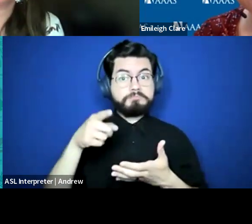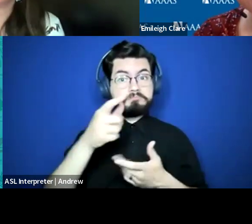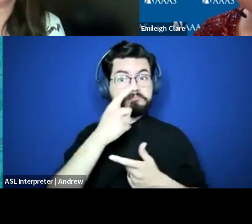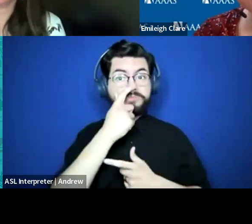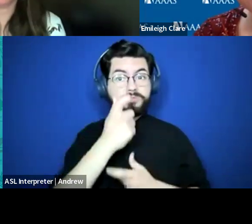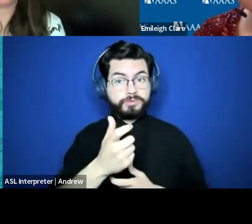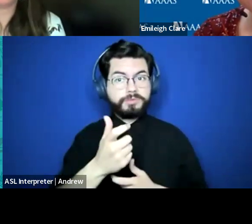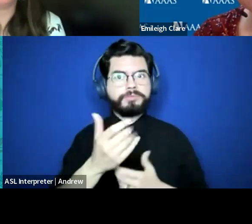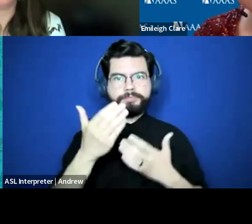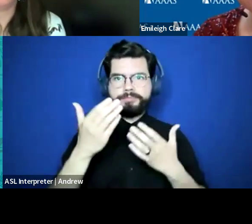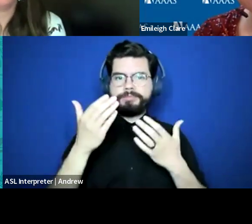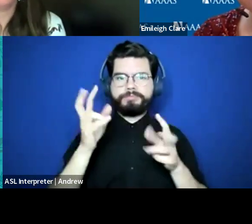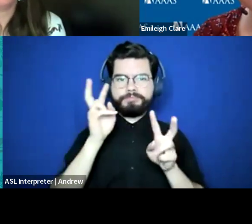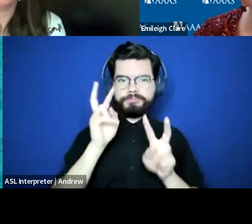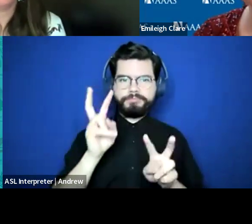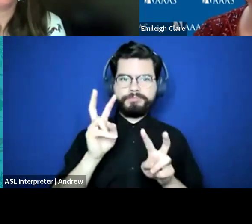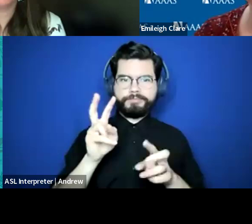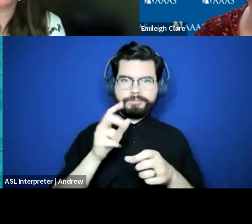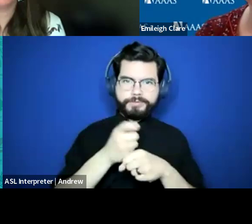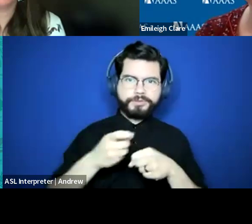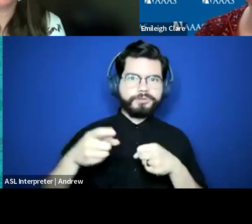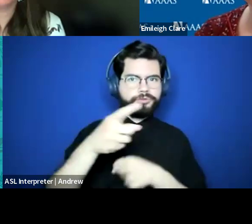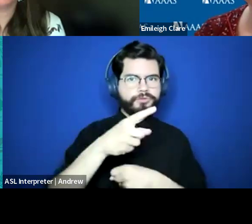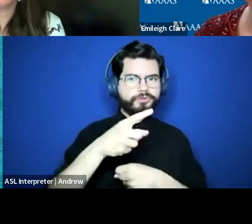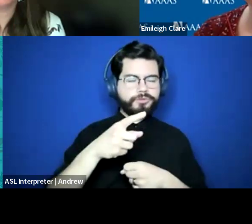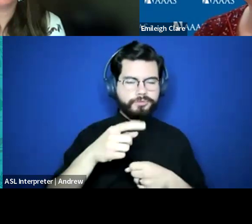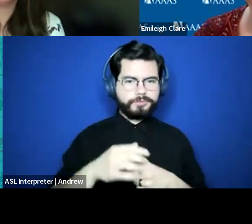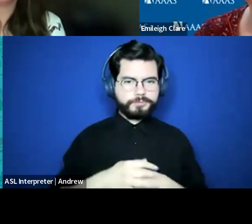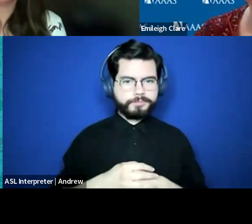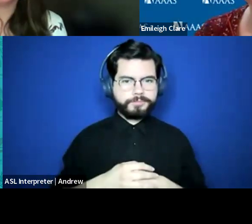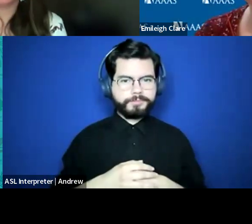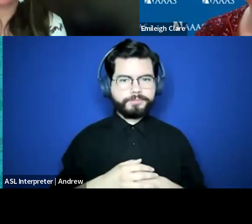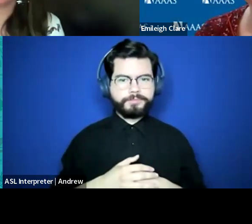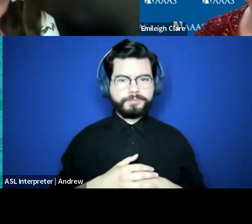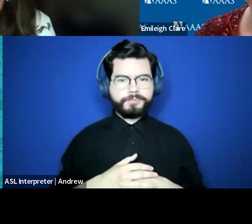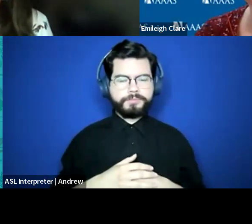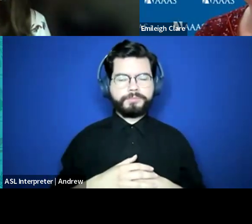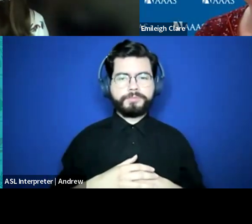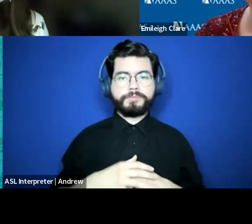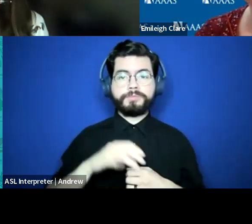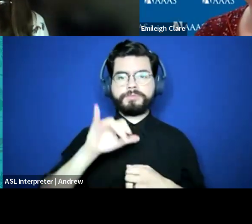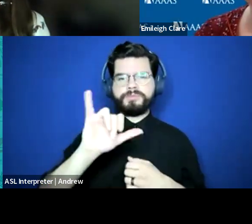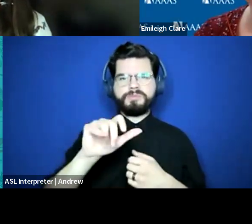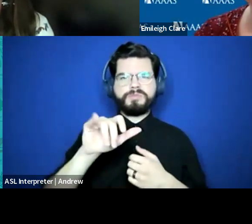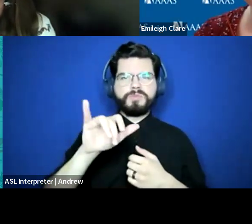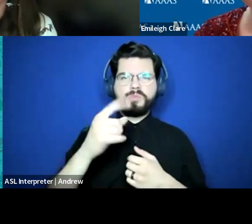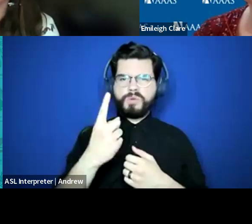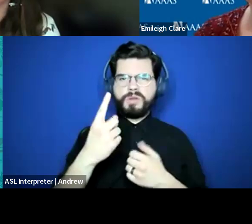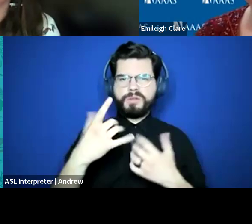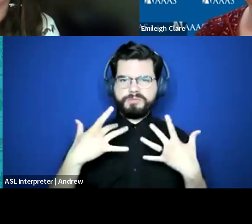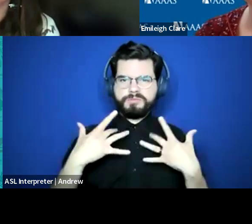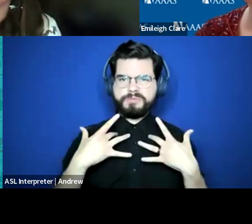an eye out for next year. But that is a very specific event for our members to get more